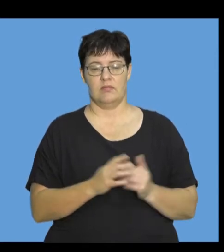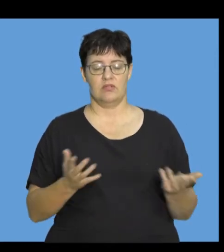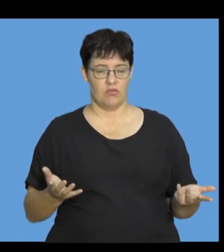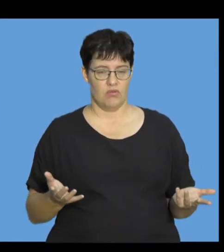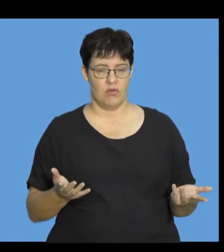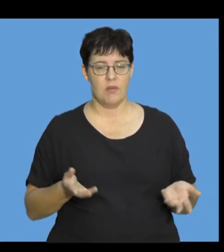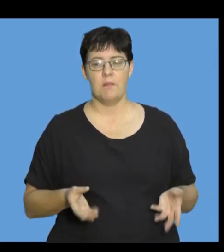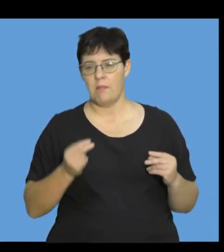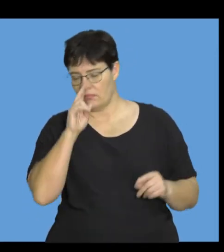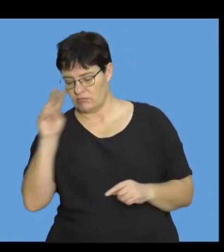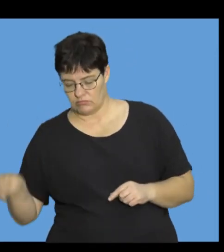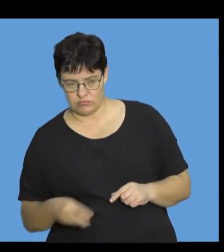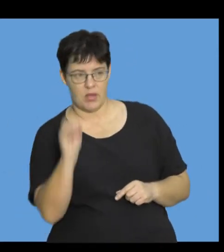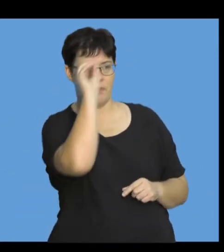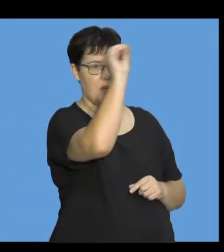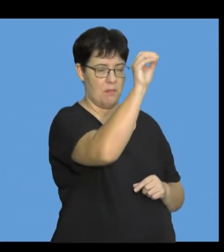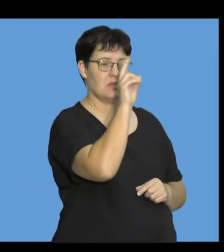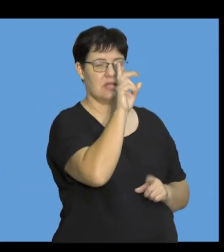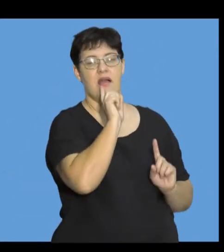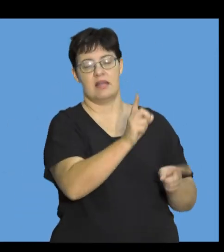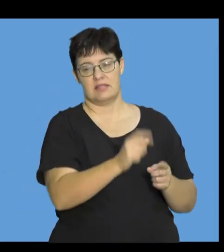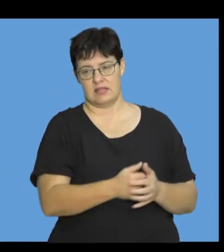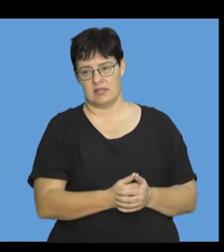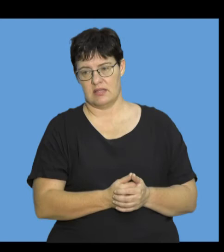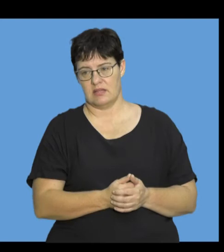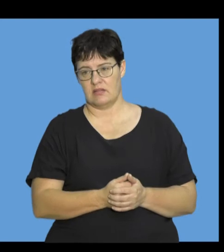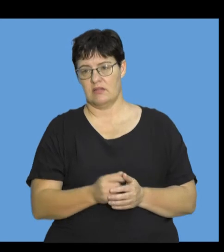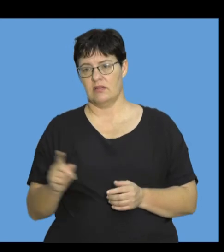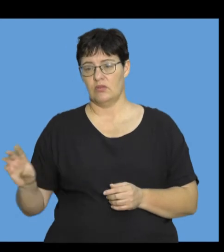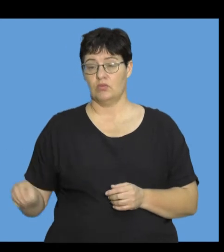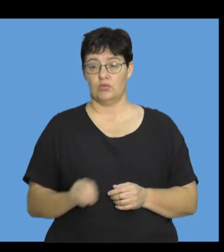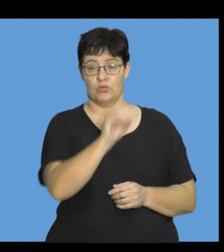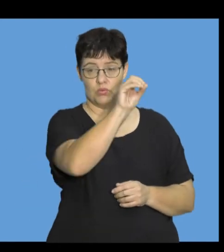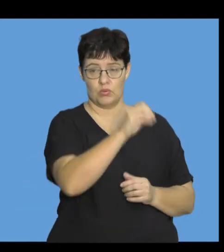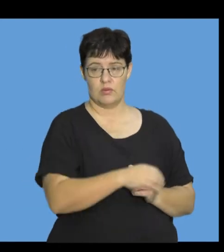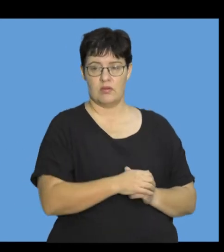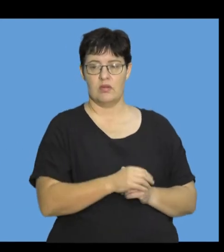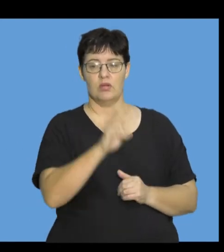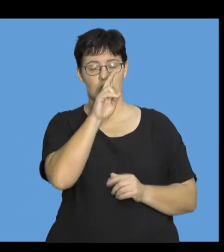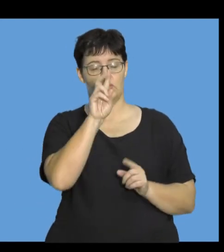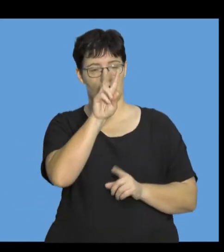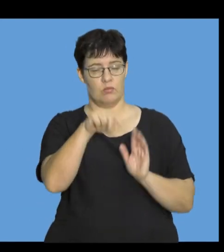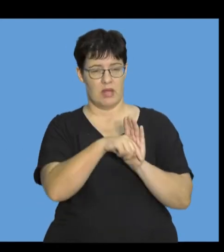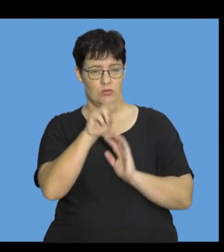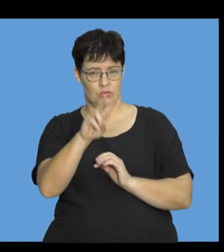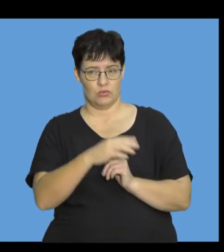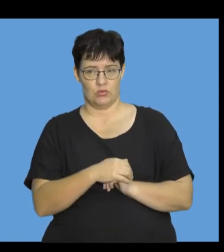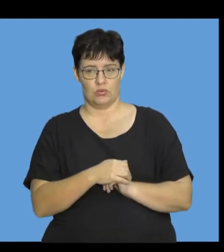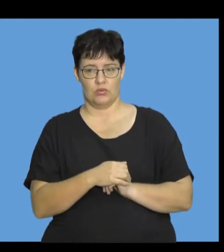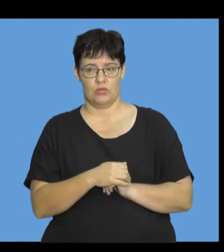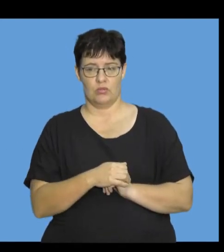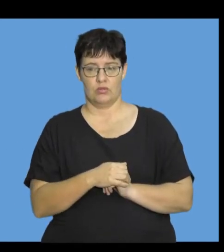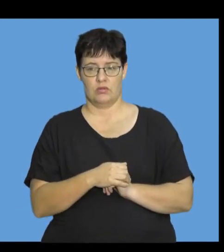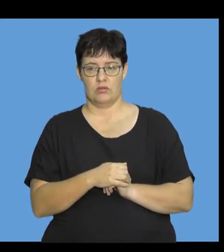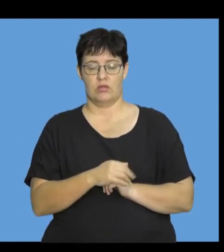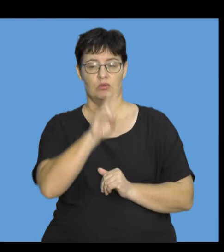You divide both sides by 3. And then you can quickly also check your answer here. If I substitute my 2 there, it's going to be 2 minus